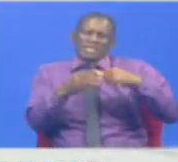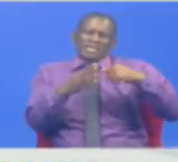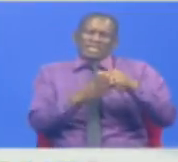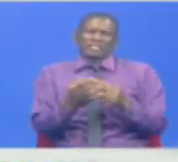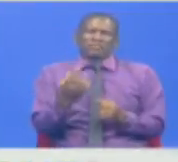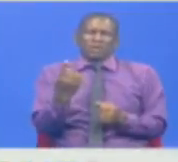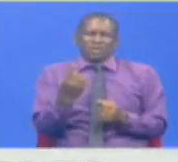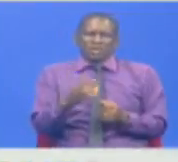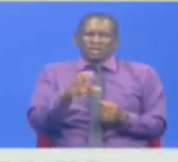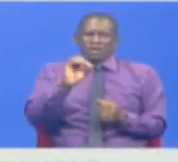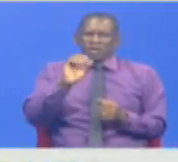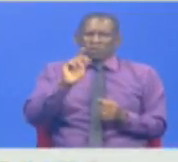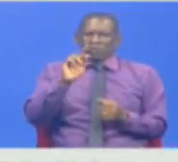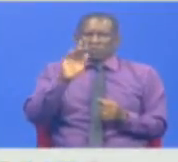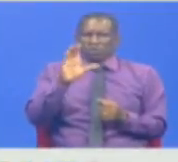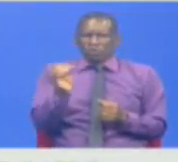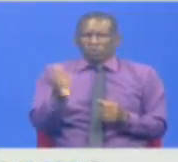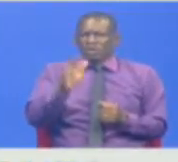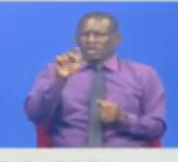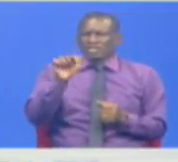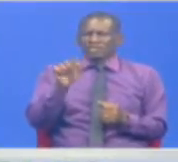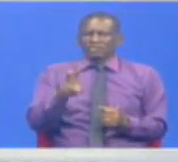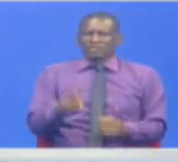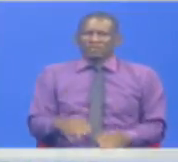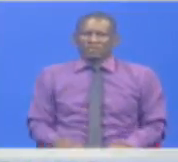5th, 1991. Ouko Kusa, NTV.